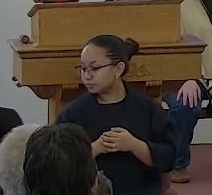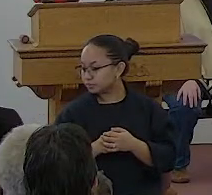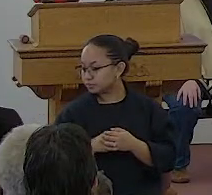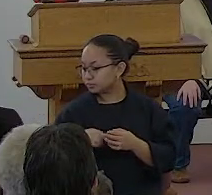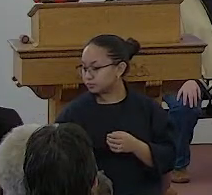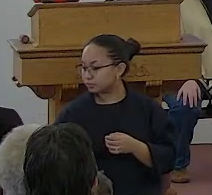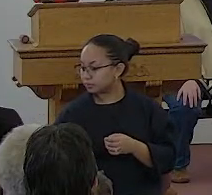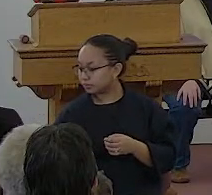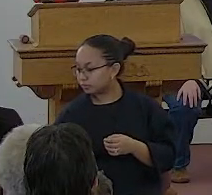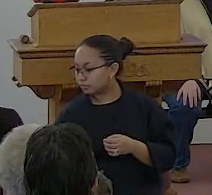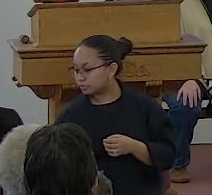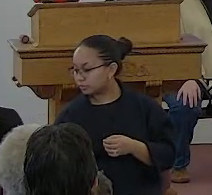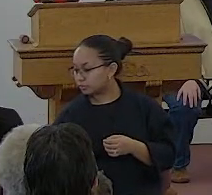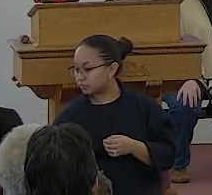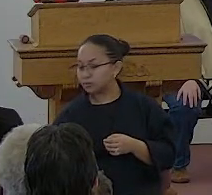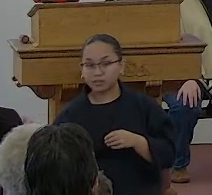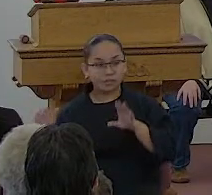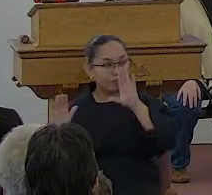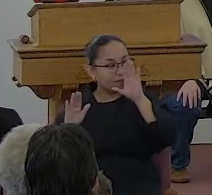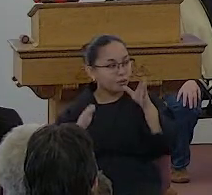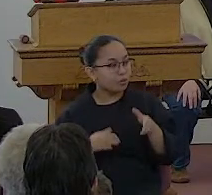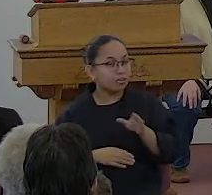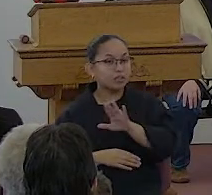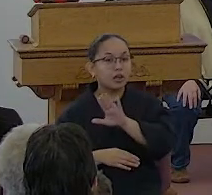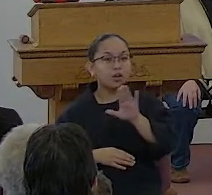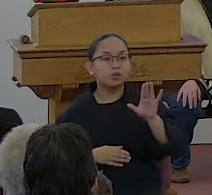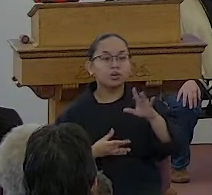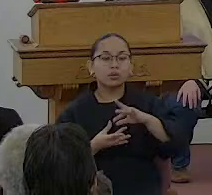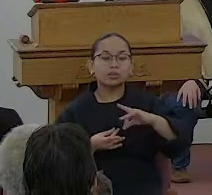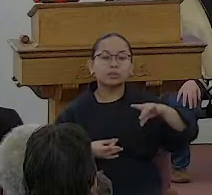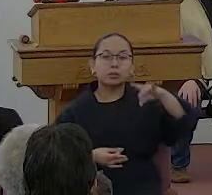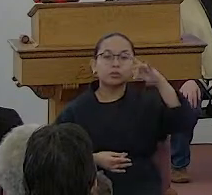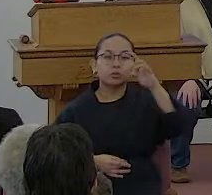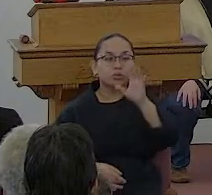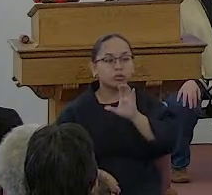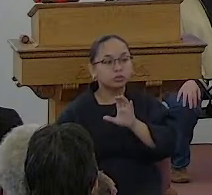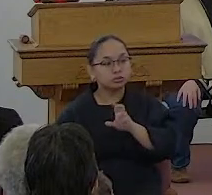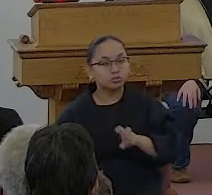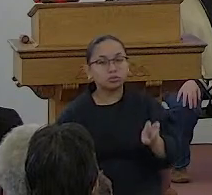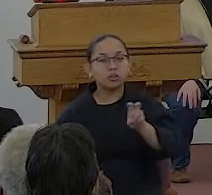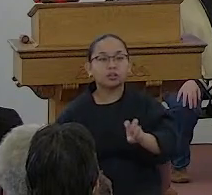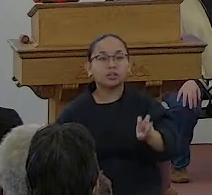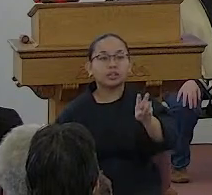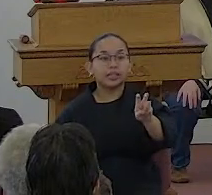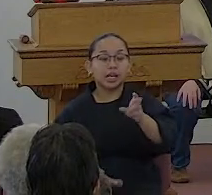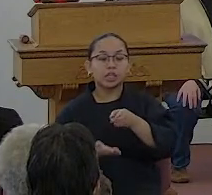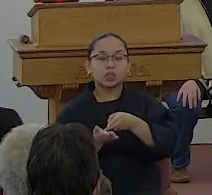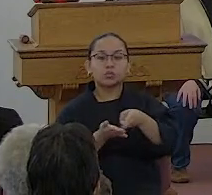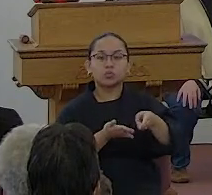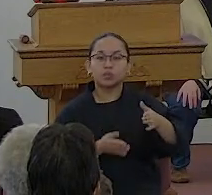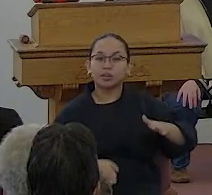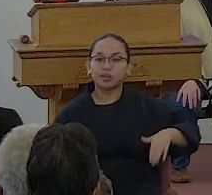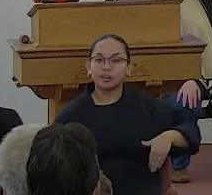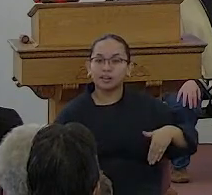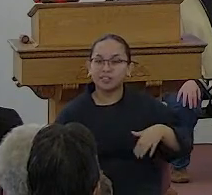Focus on your spiritual path and the truth that you have yet to discover.